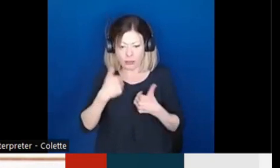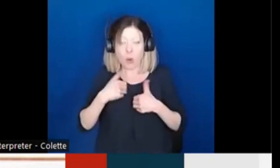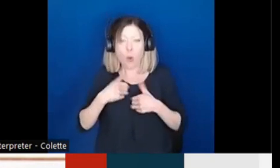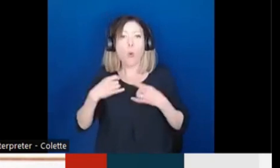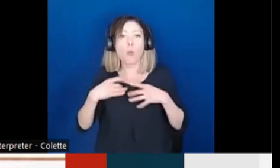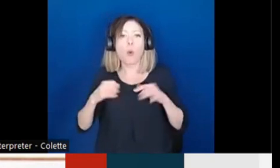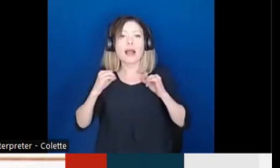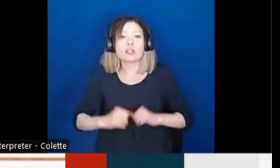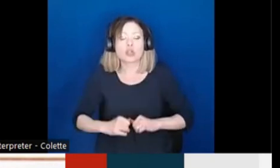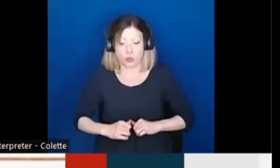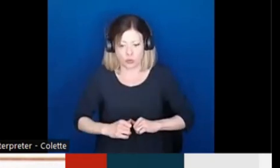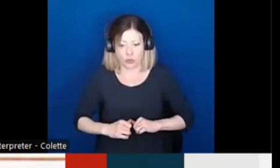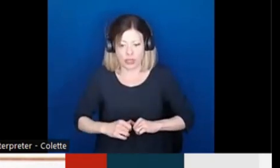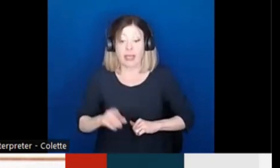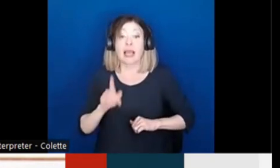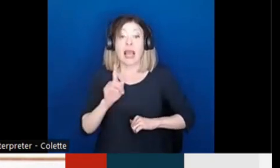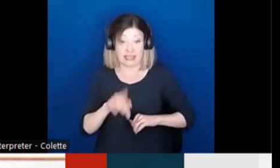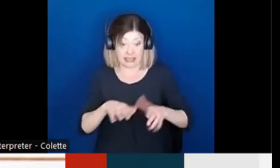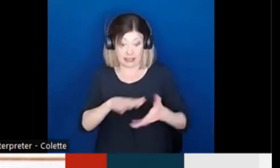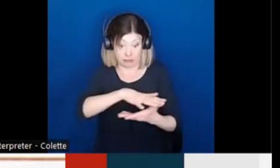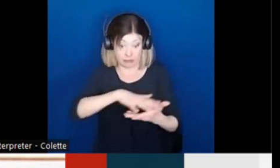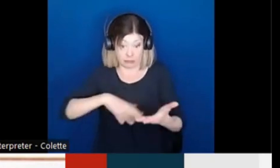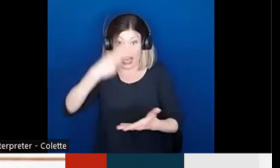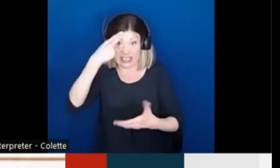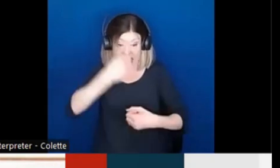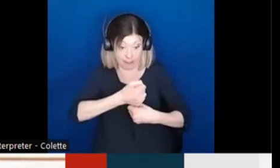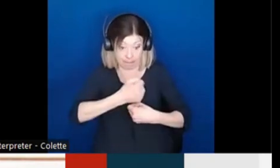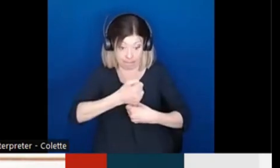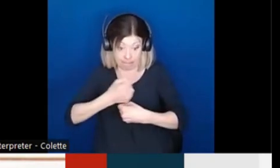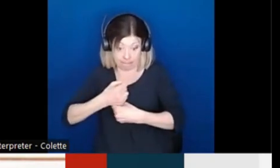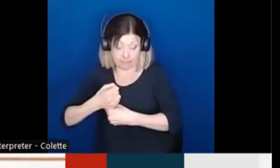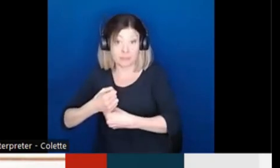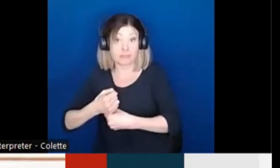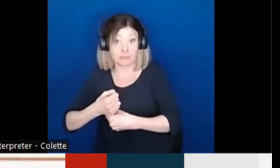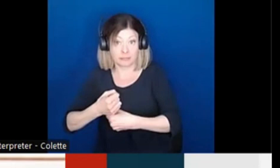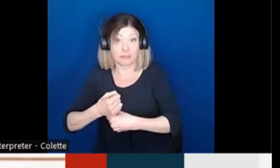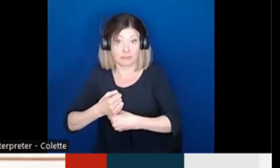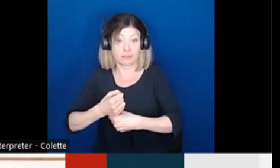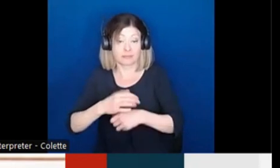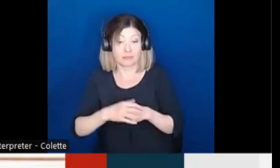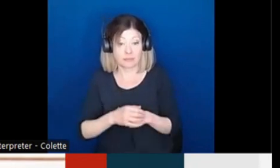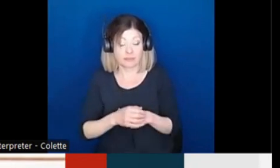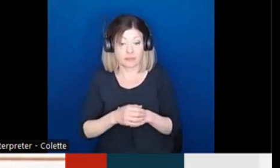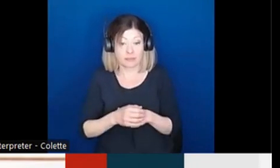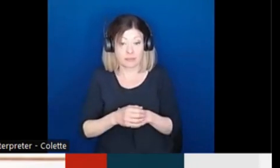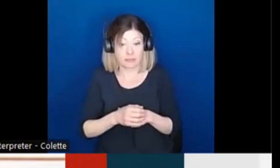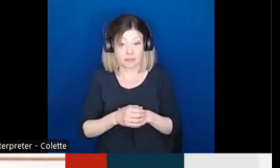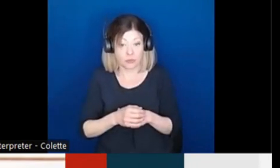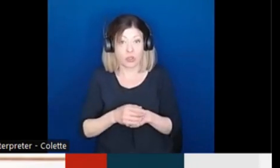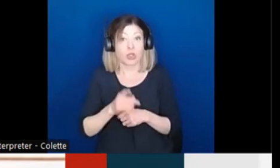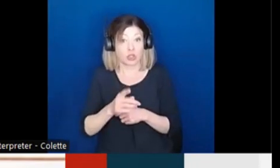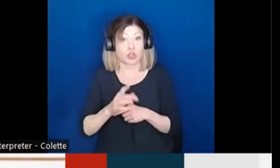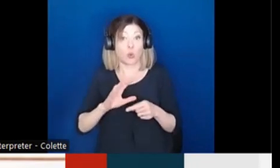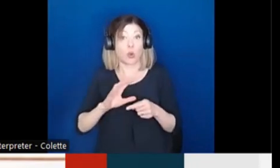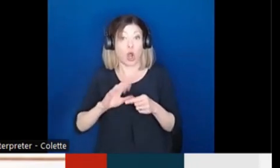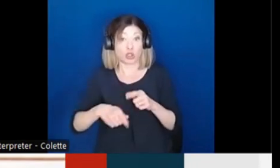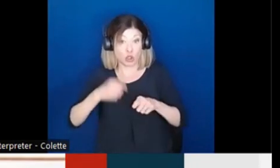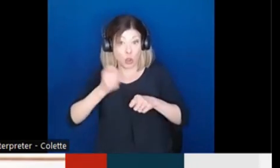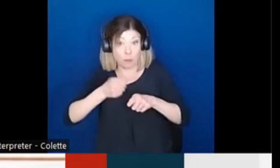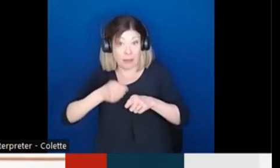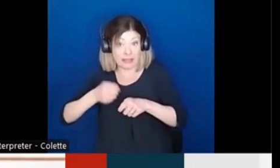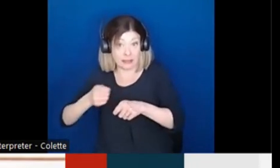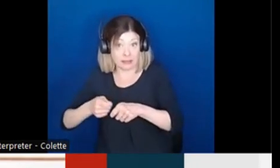he is chiseling a name in a headstone. The sound of the chisel of the stonemason putting another name